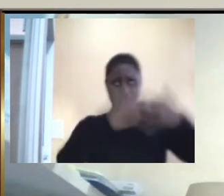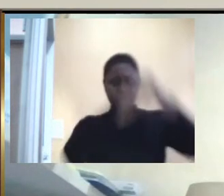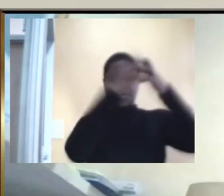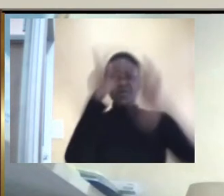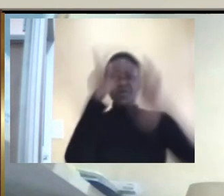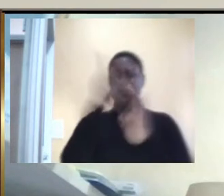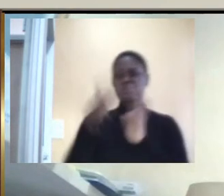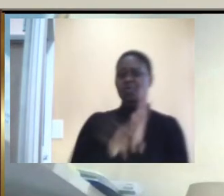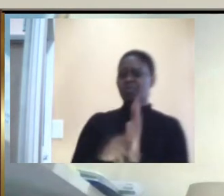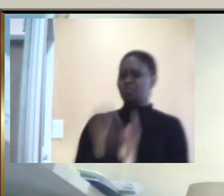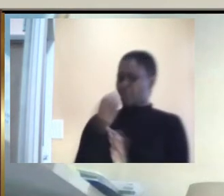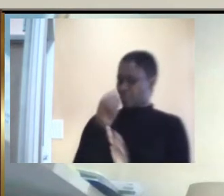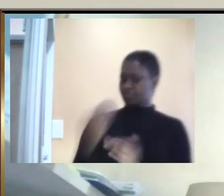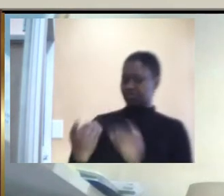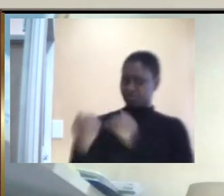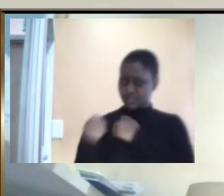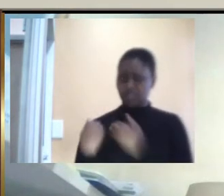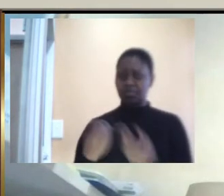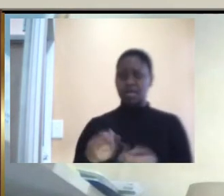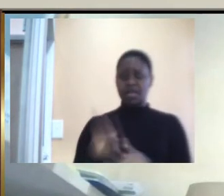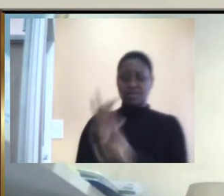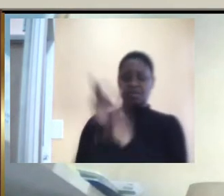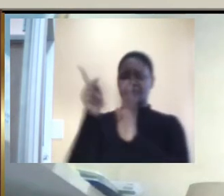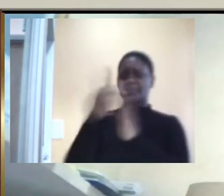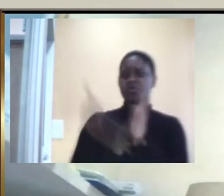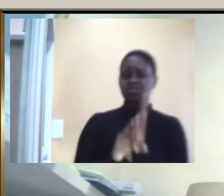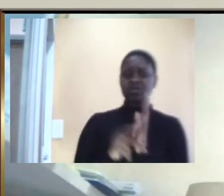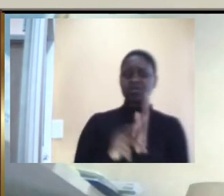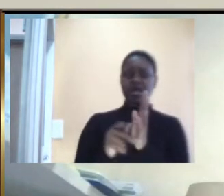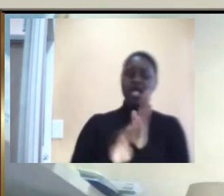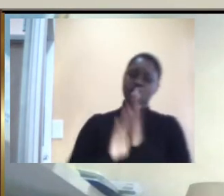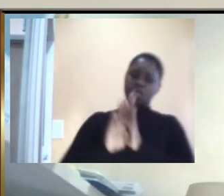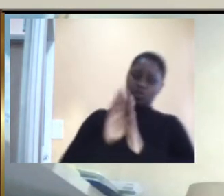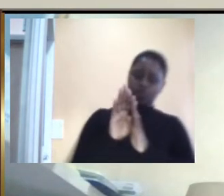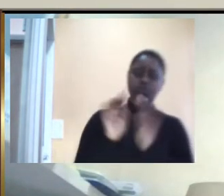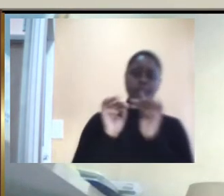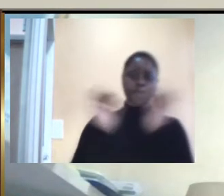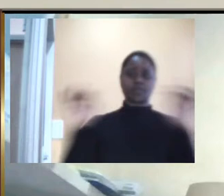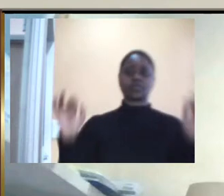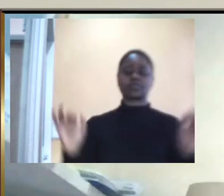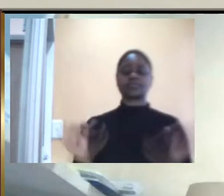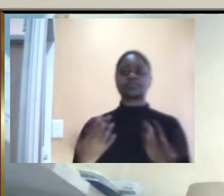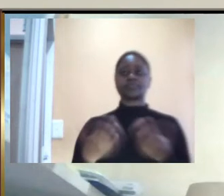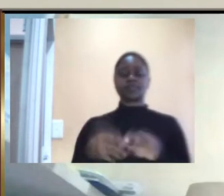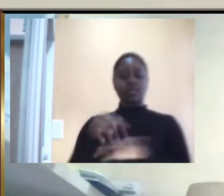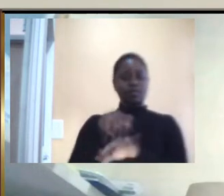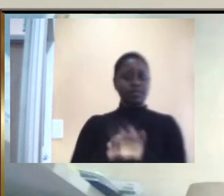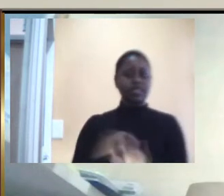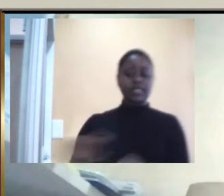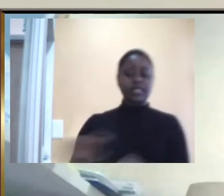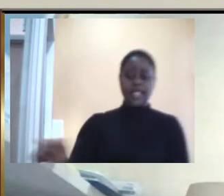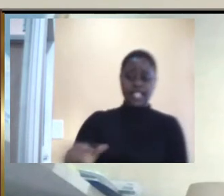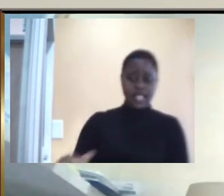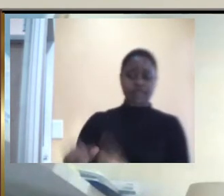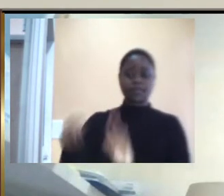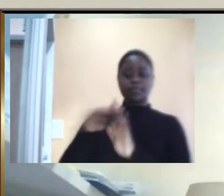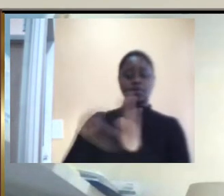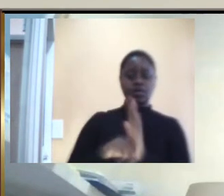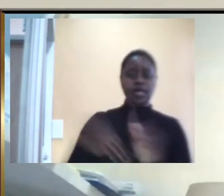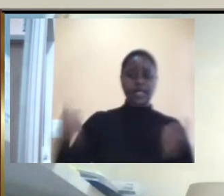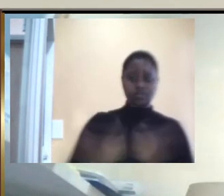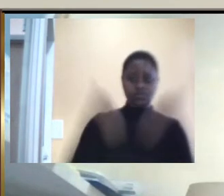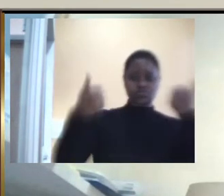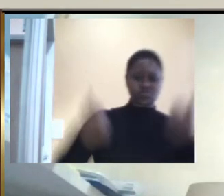food security and poverty reduction for our growing population. Land degradation is a global problem and challenge to